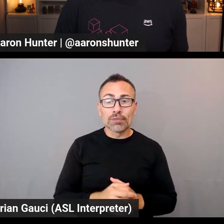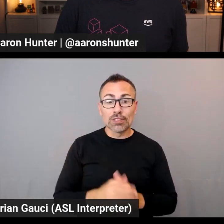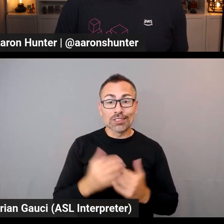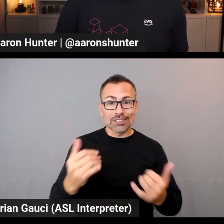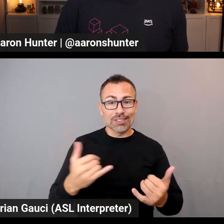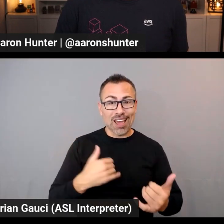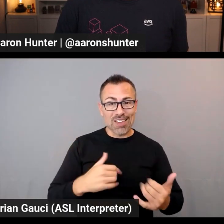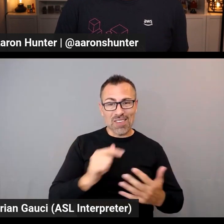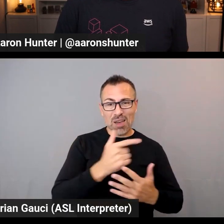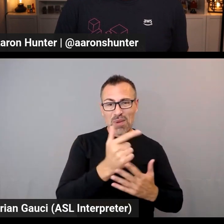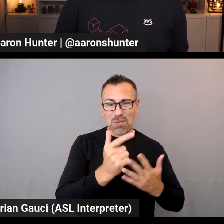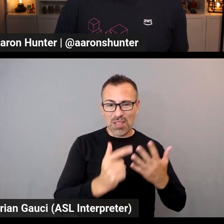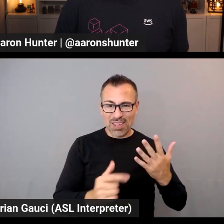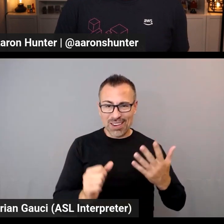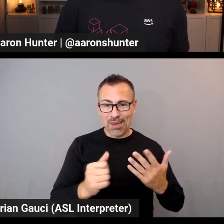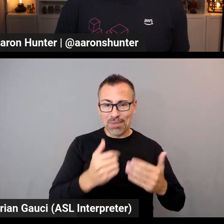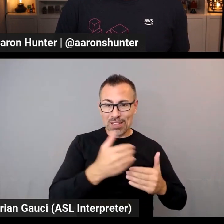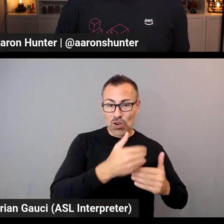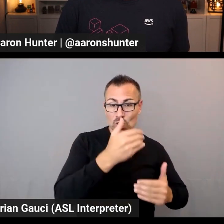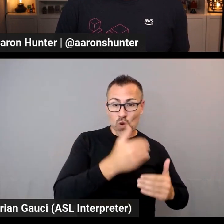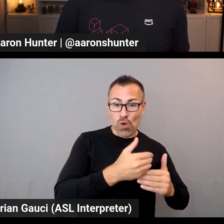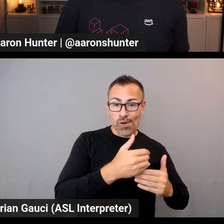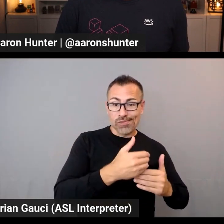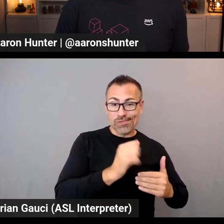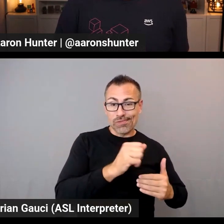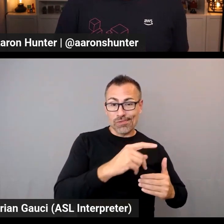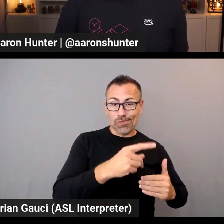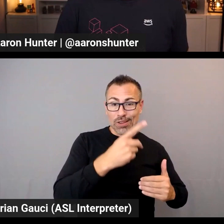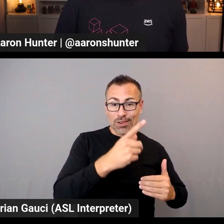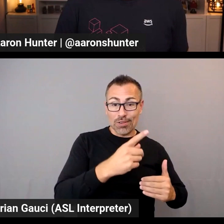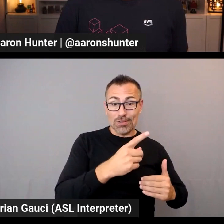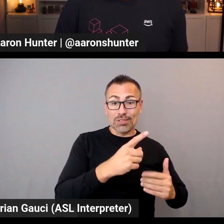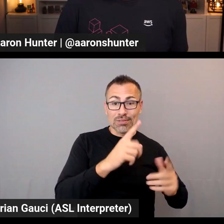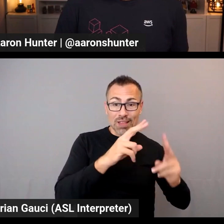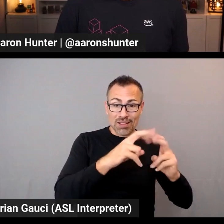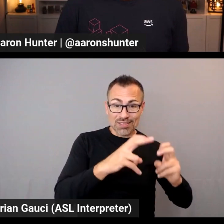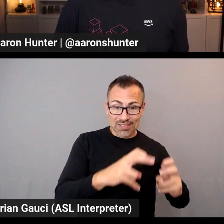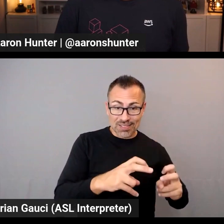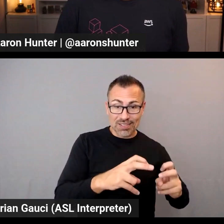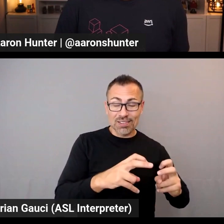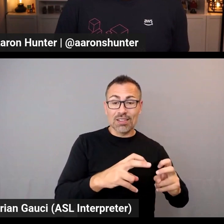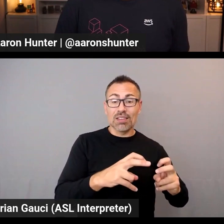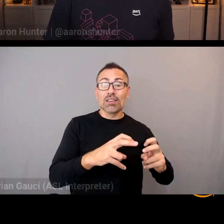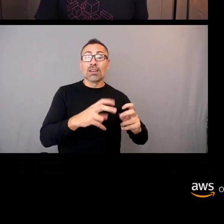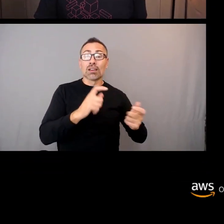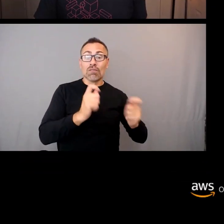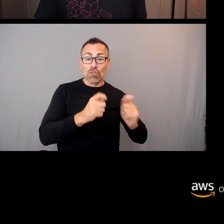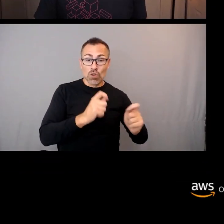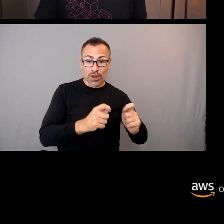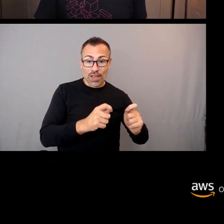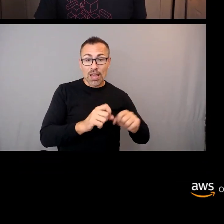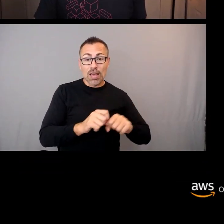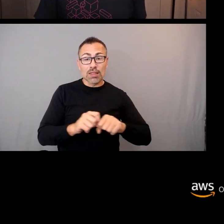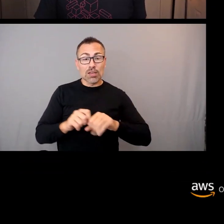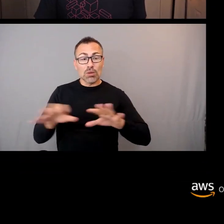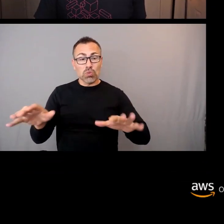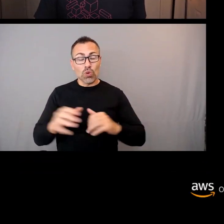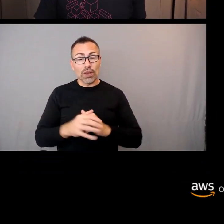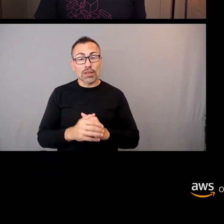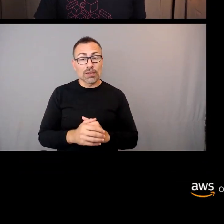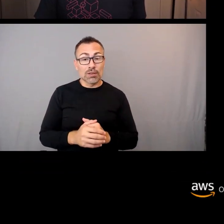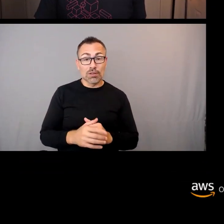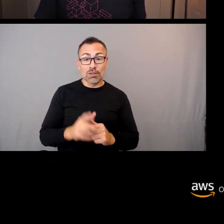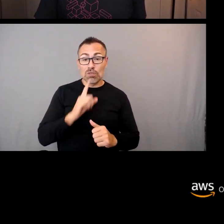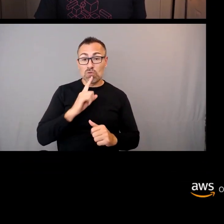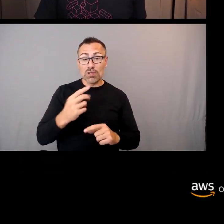on Windows, assessing it, converting it, and then deploying it to AWS through just the Visual Studio extension. So you really don't